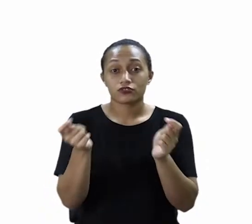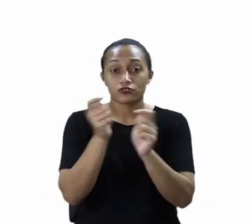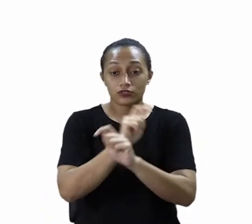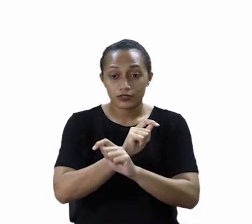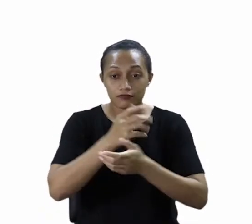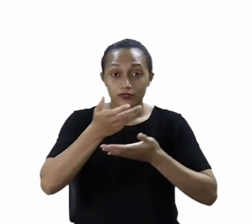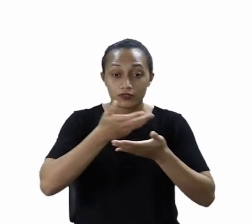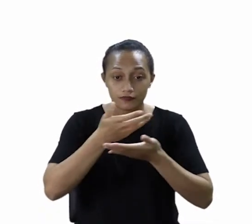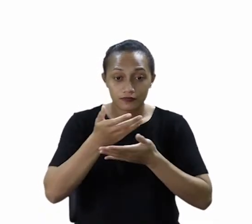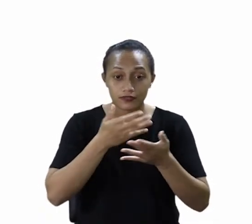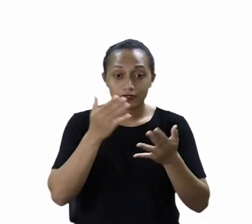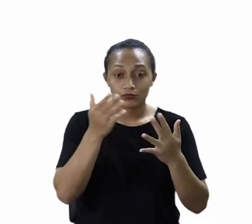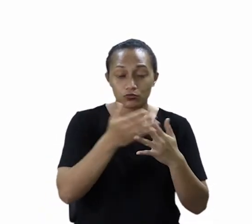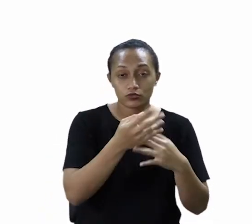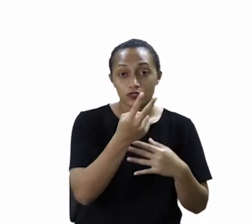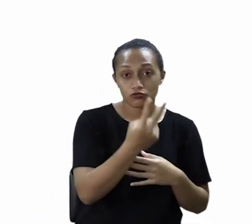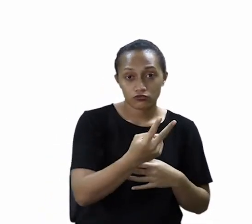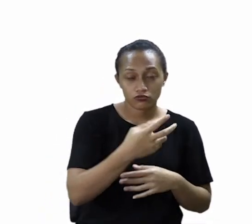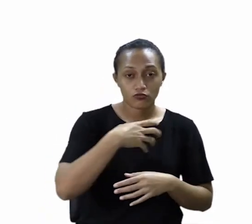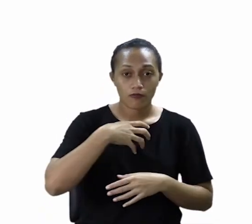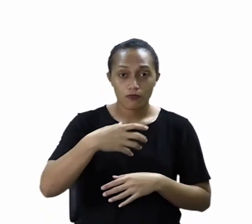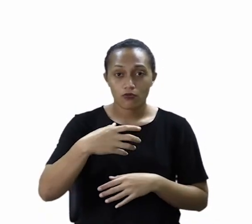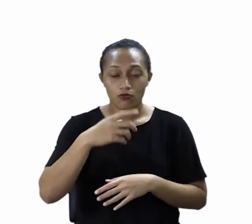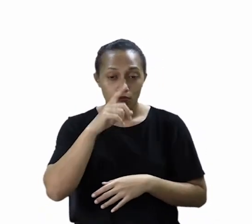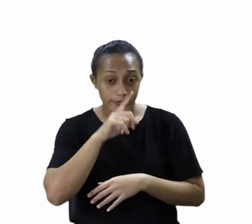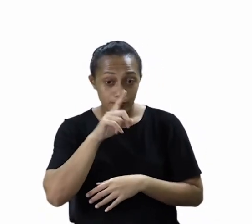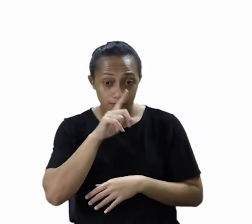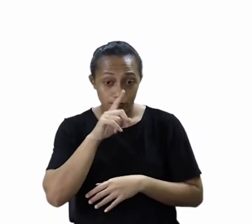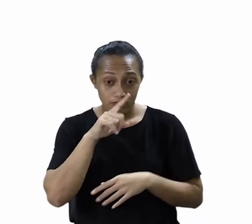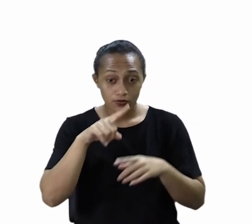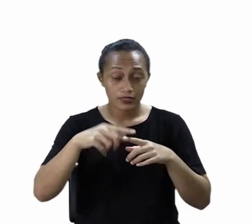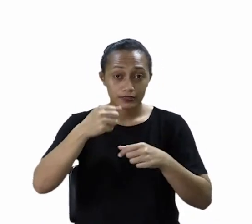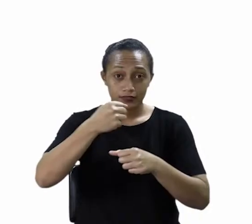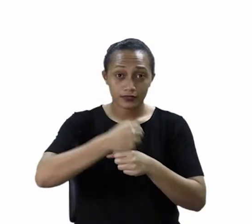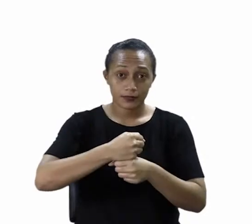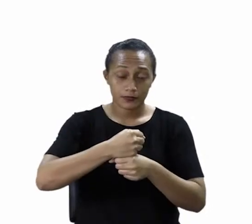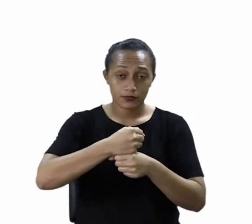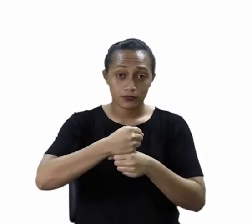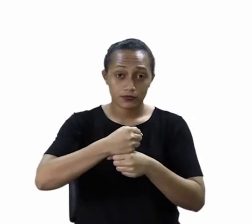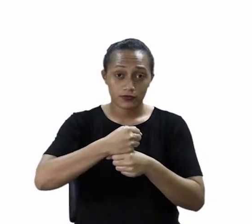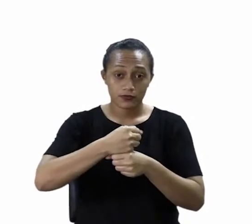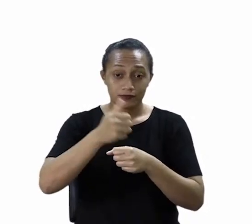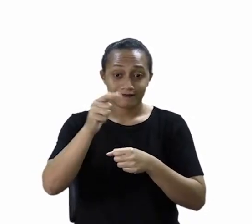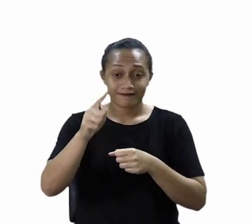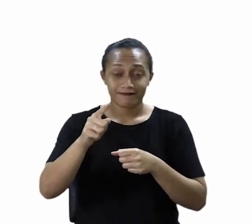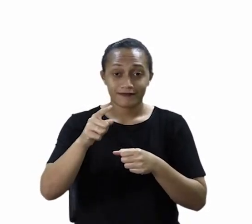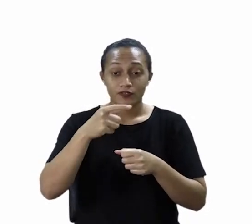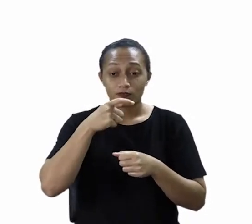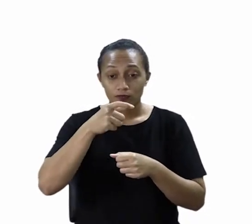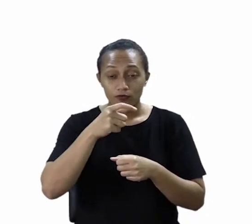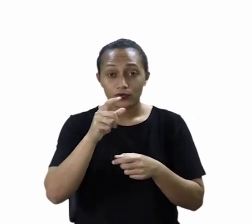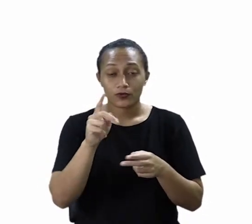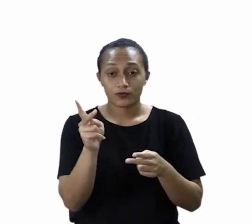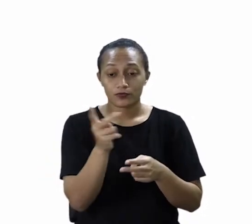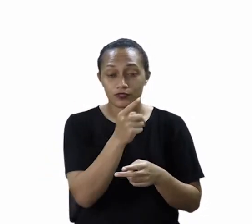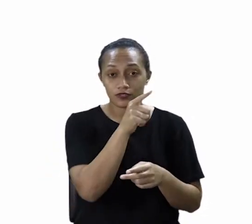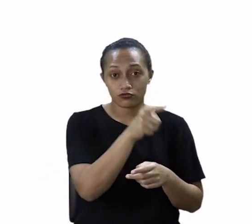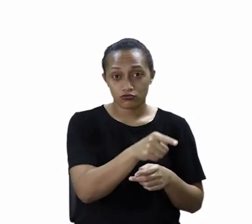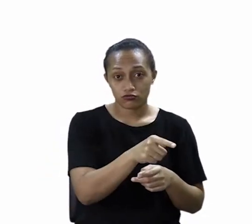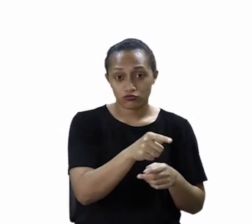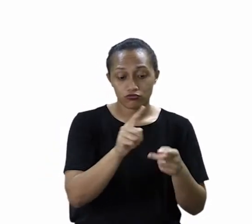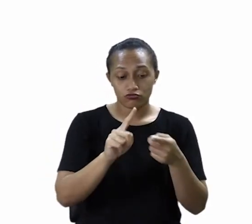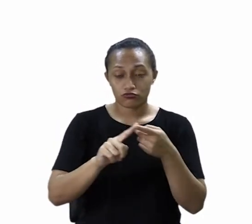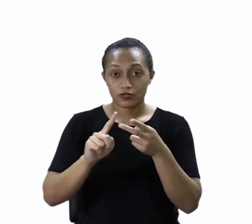or conversation between two or more people. For example, a dialogue between you and the